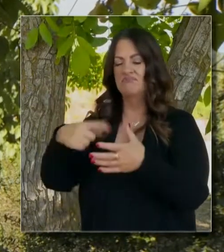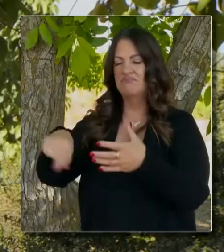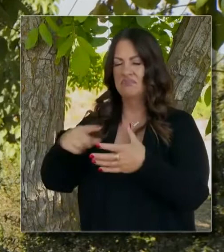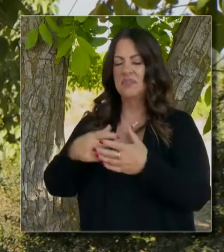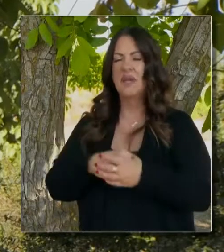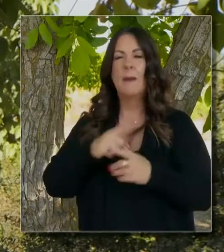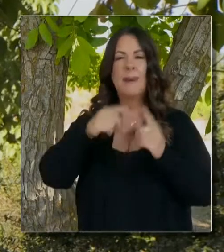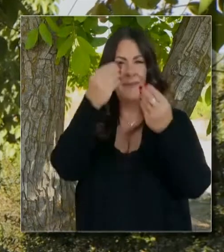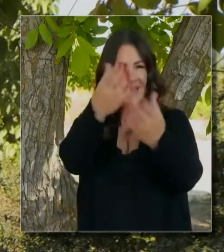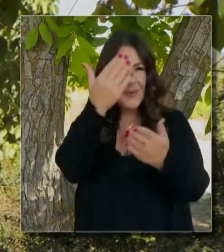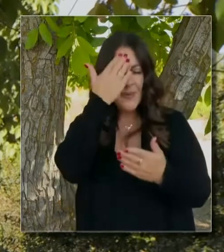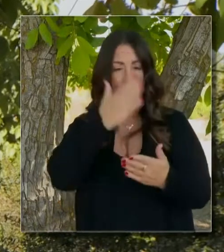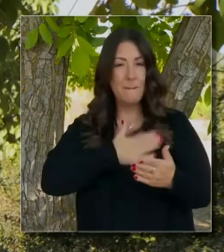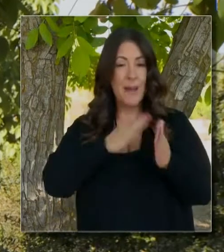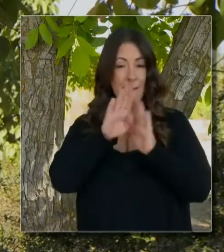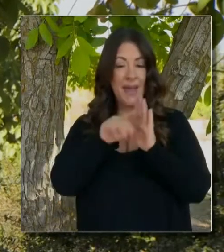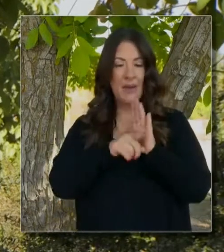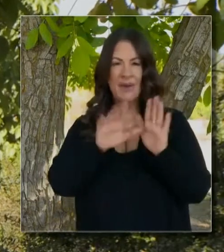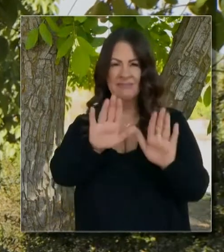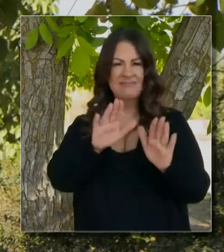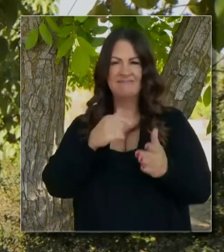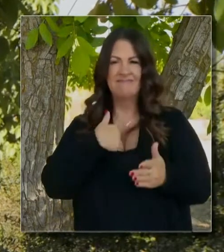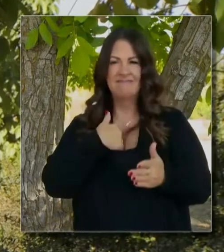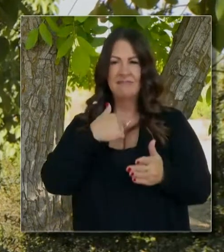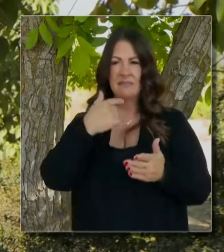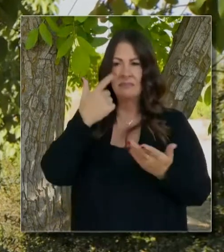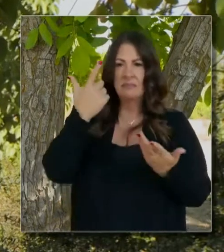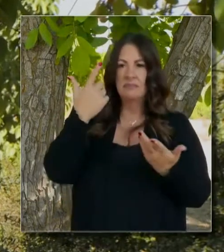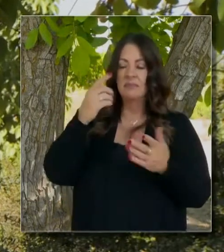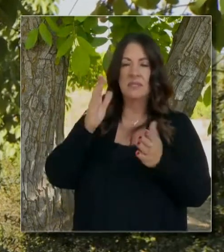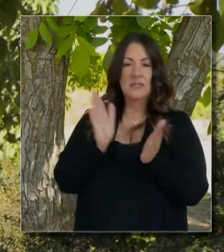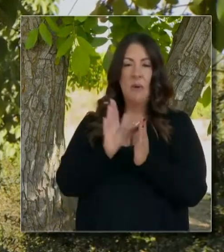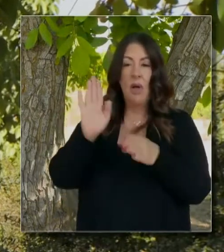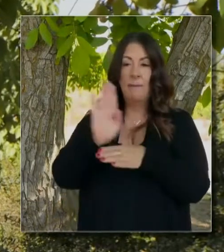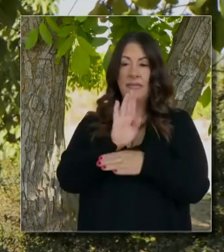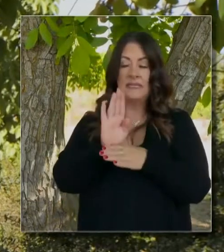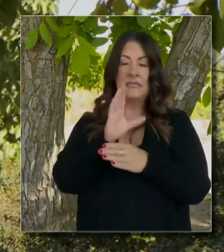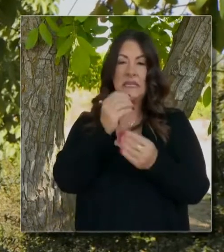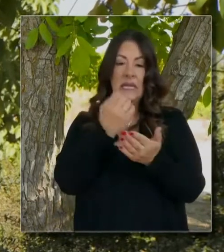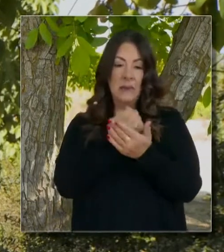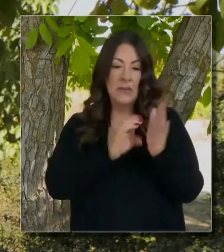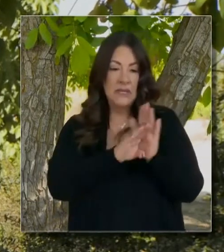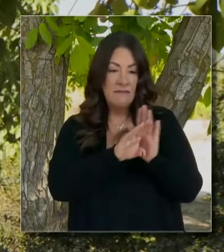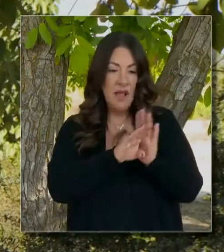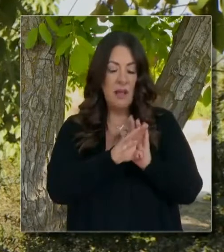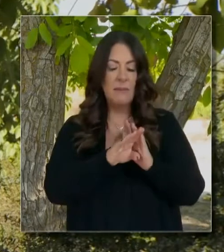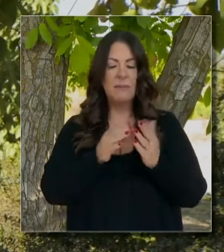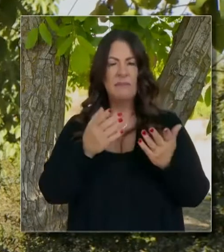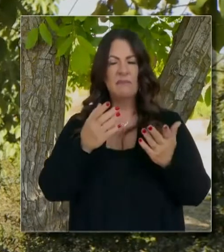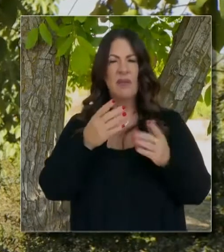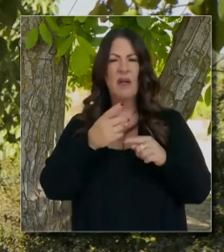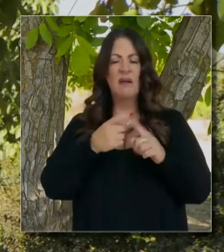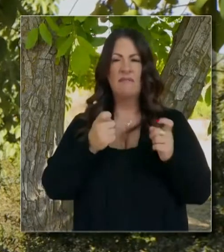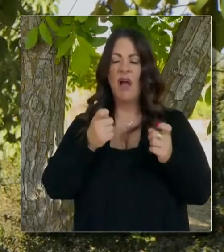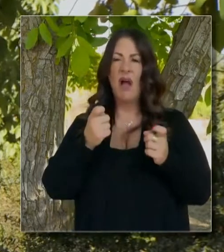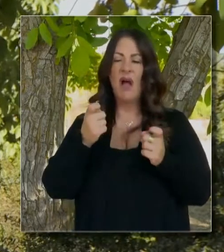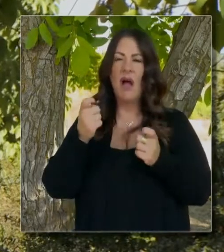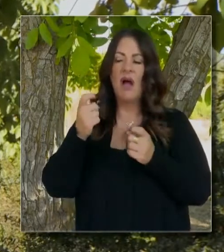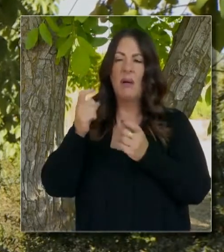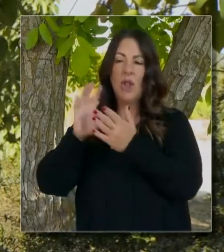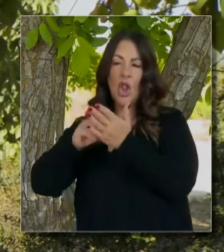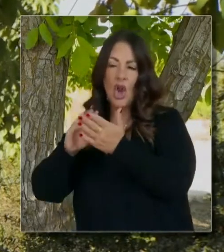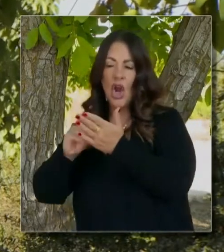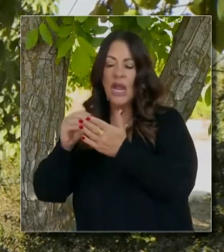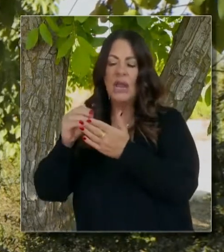of my background. I don't come to the issue of small business and economic development intellectually. I come from it quite